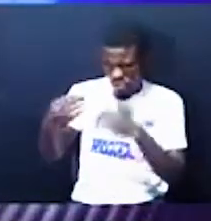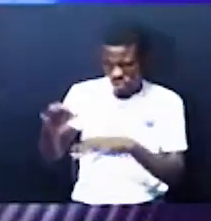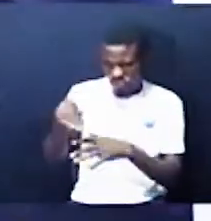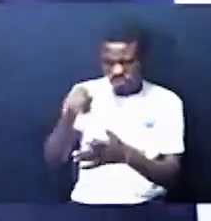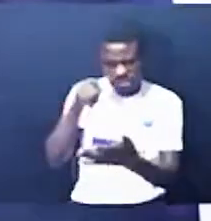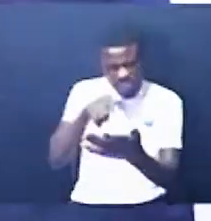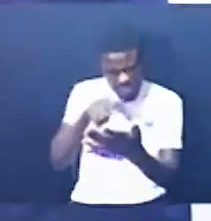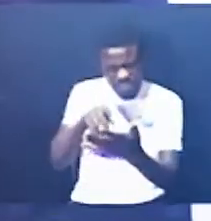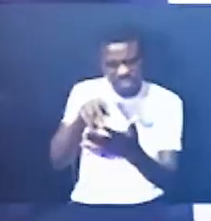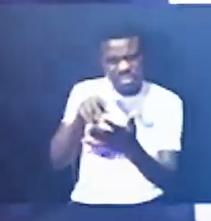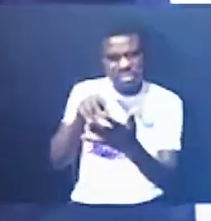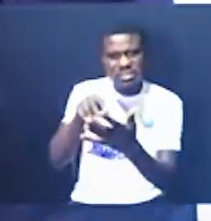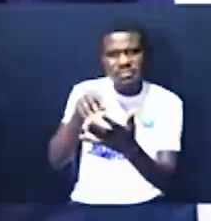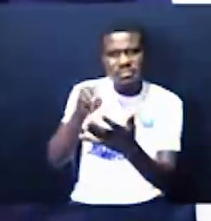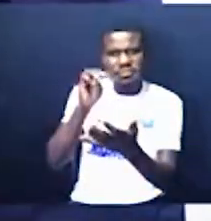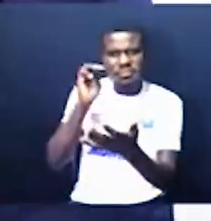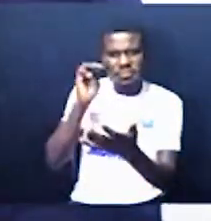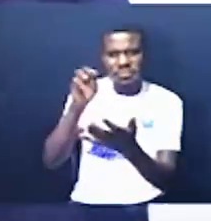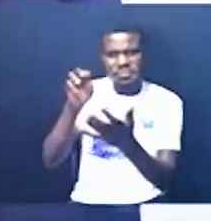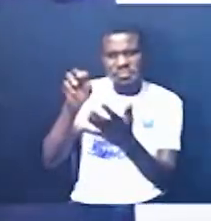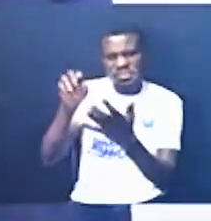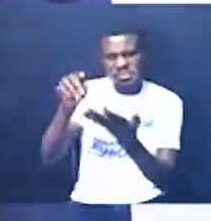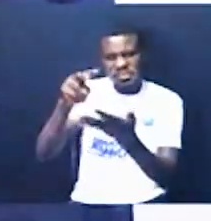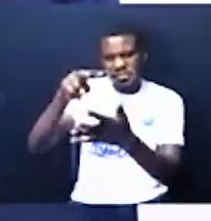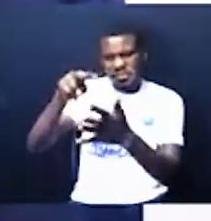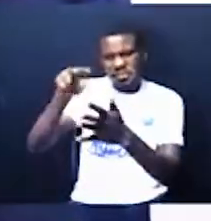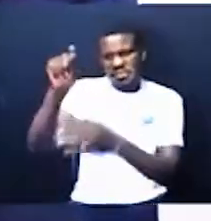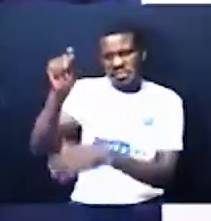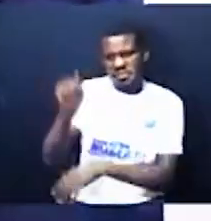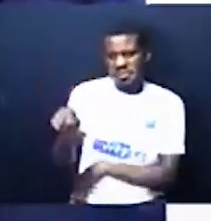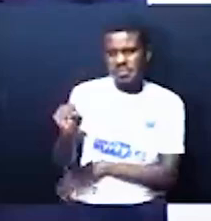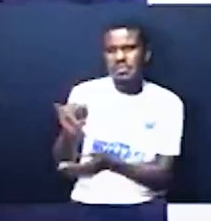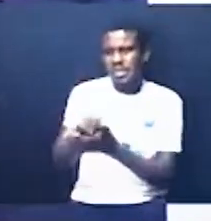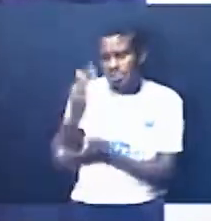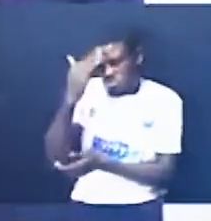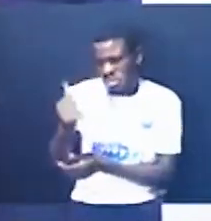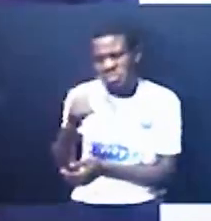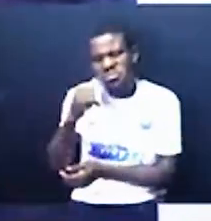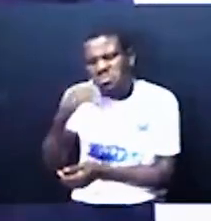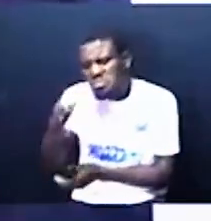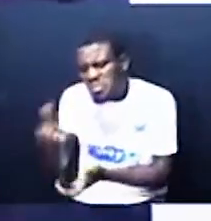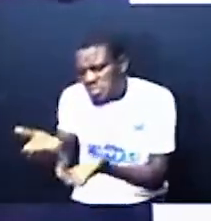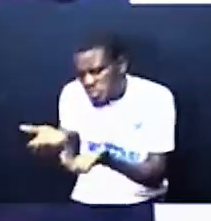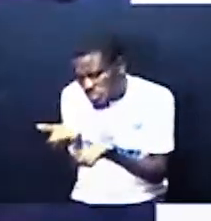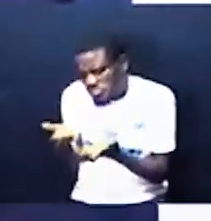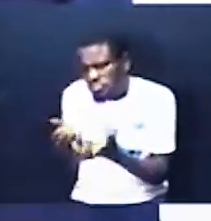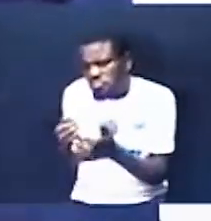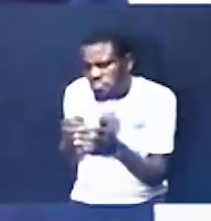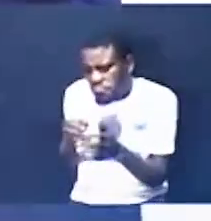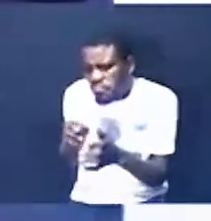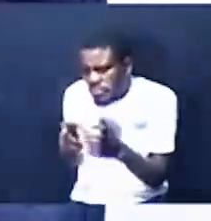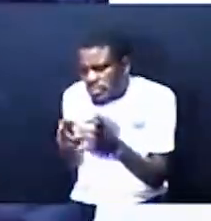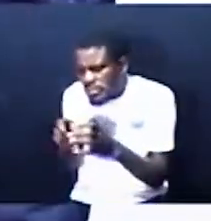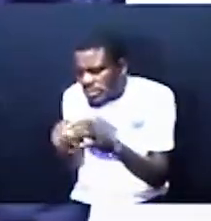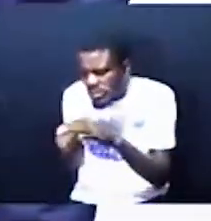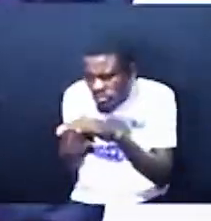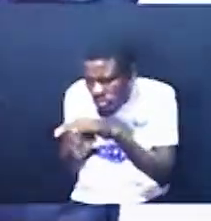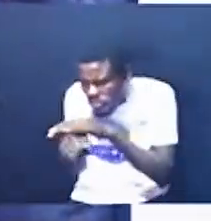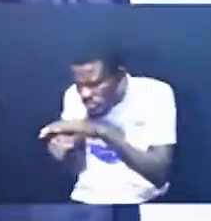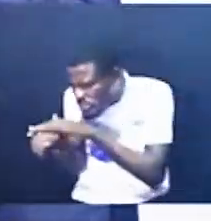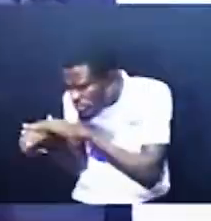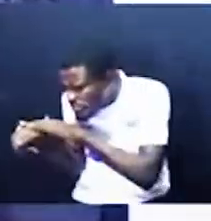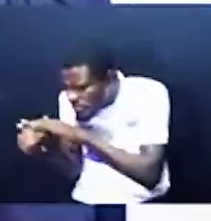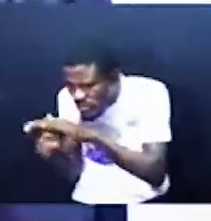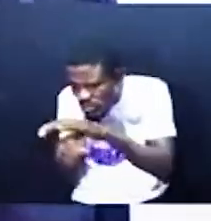nti enam sa chiro yi so nti that the woman want to steal herself ena maame no of the crowd won kofu akuaku ni